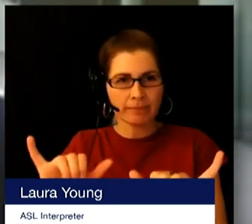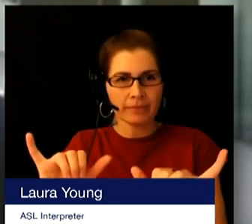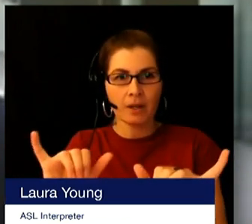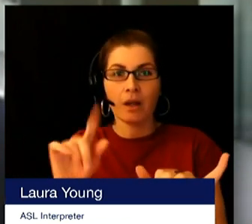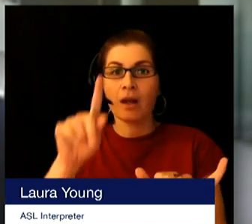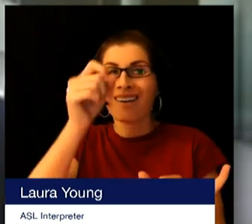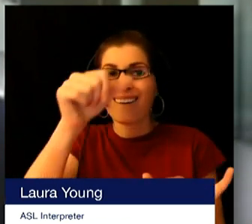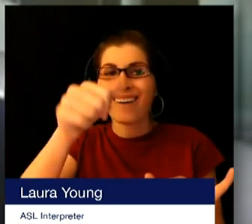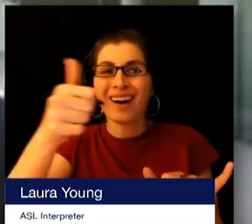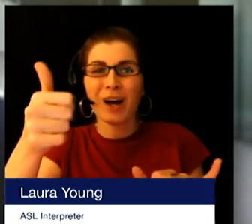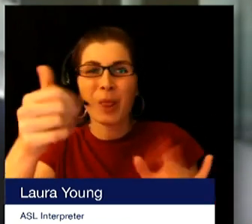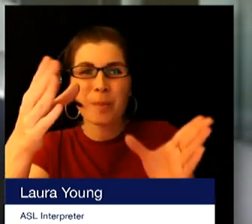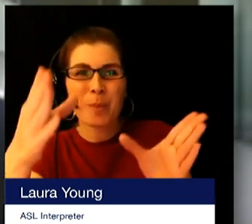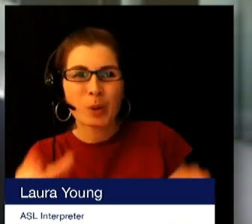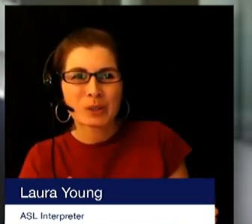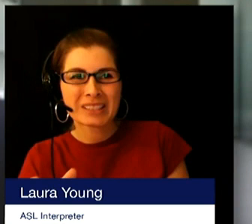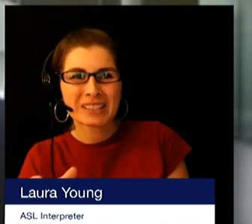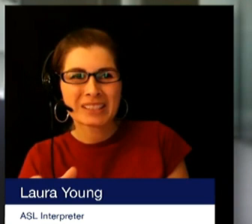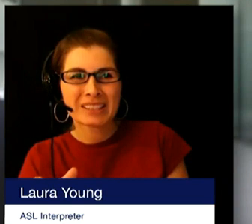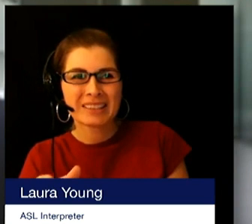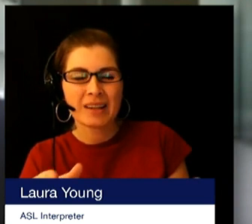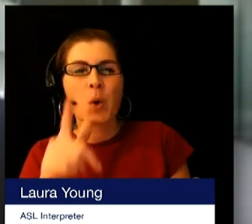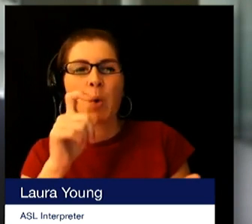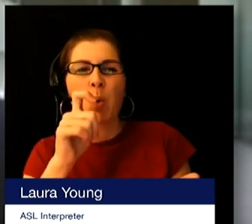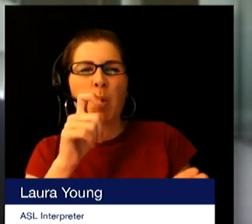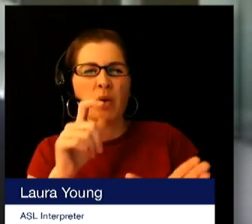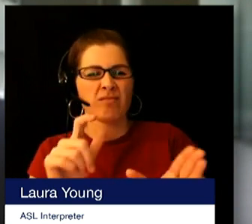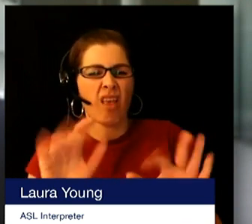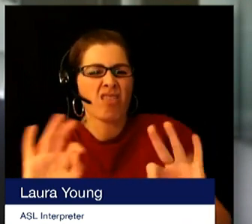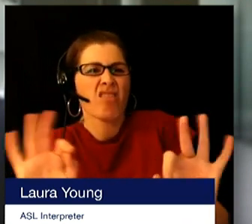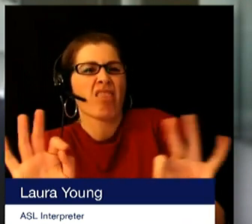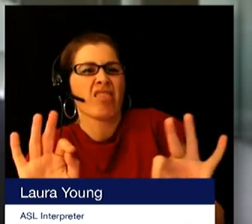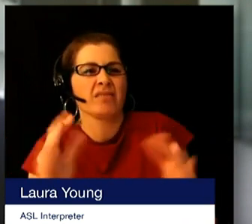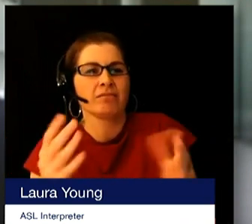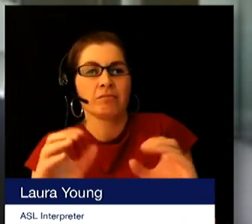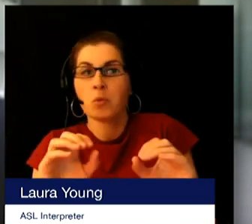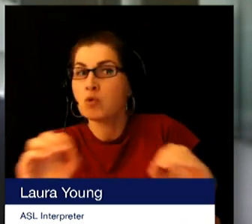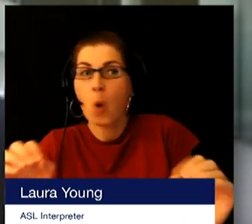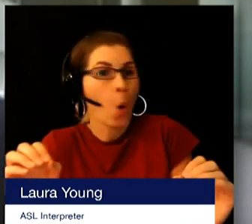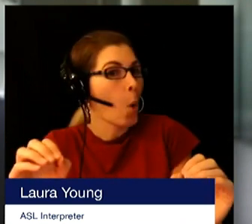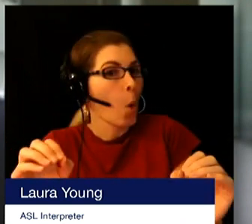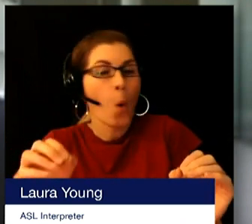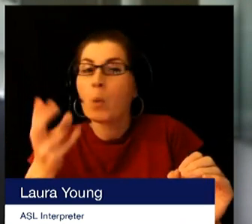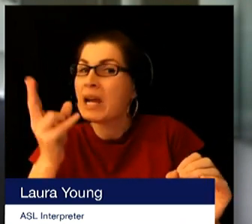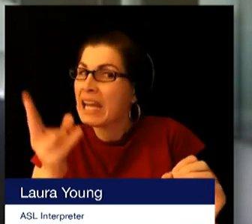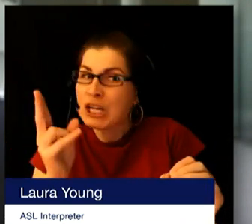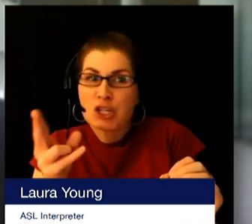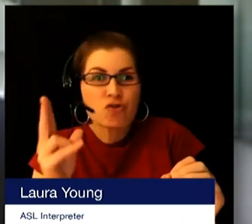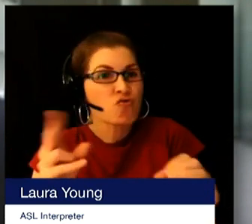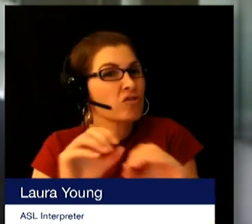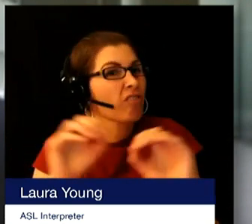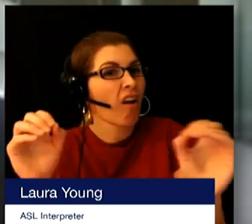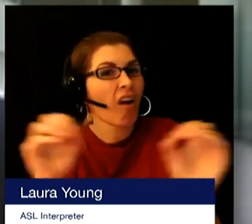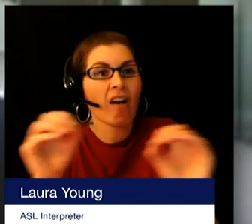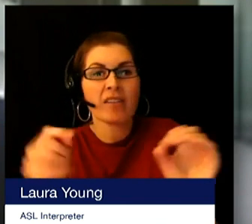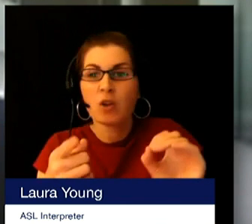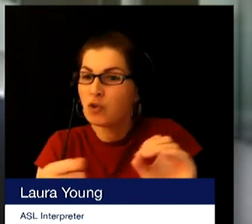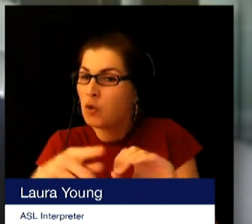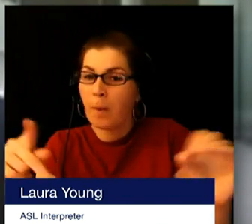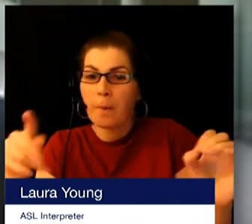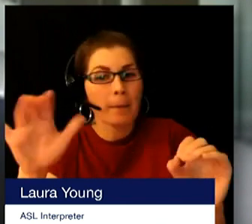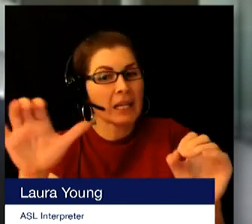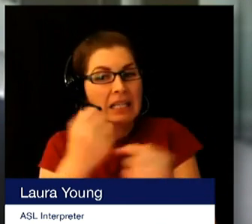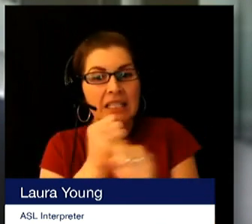person arrested for low-level charges with no criminal history, who presents no public safety